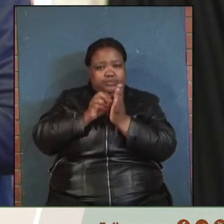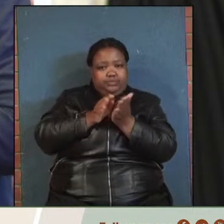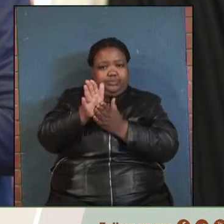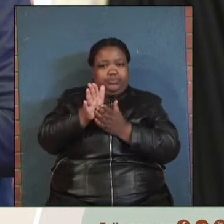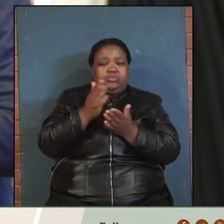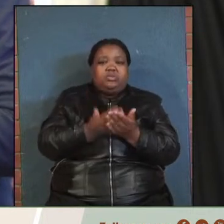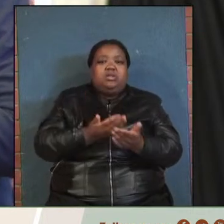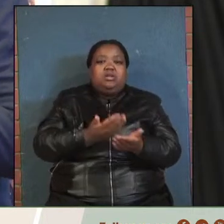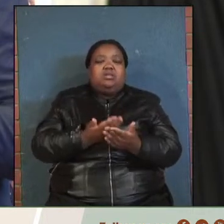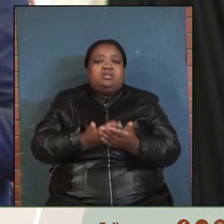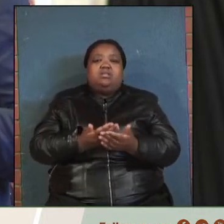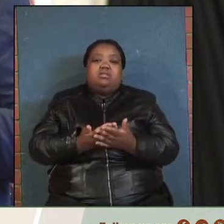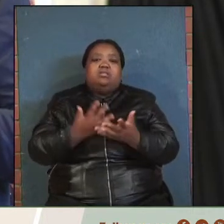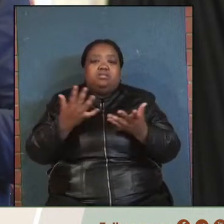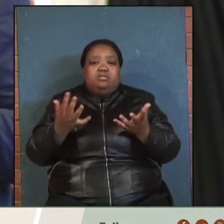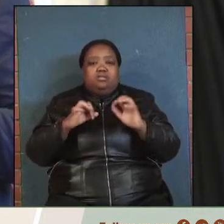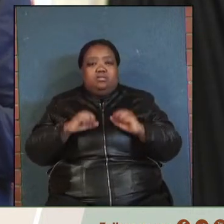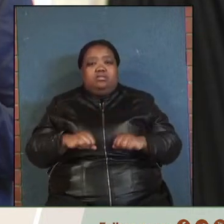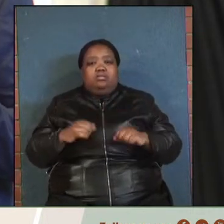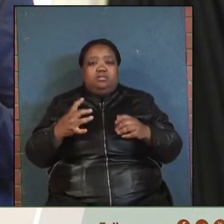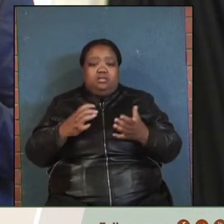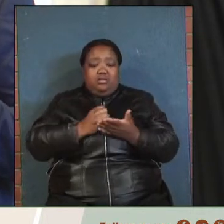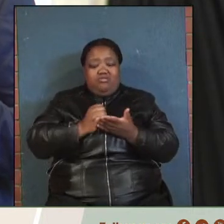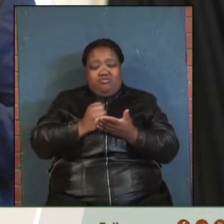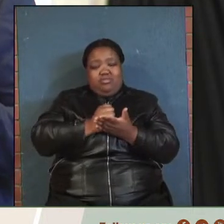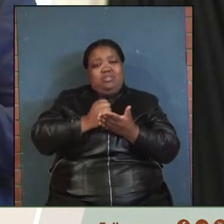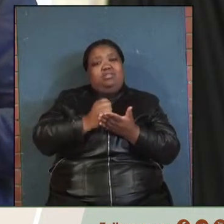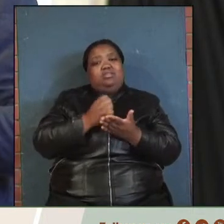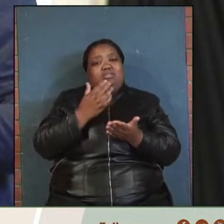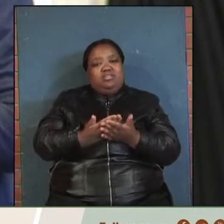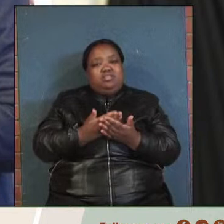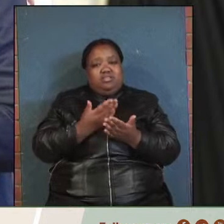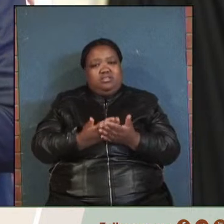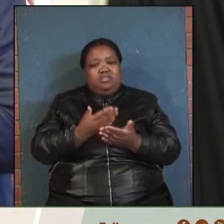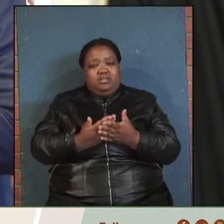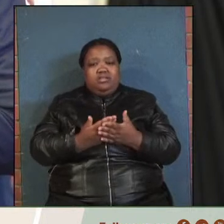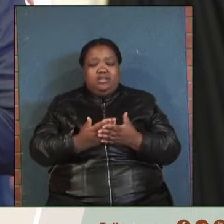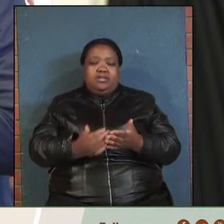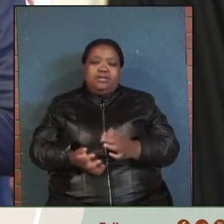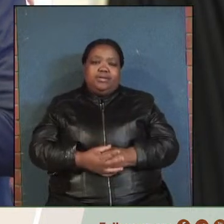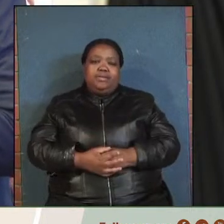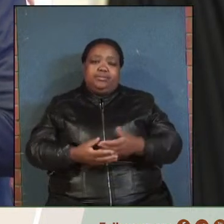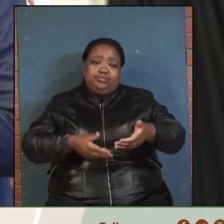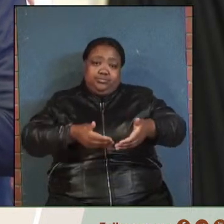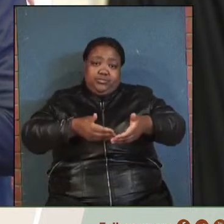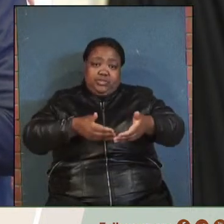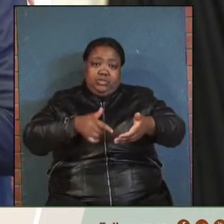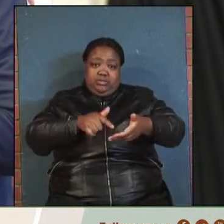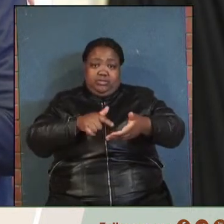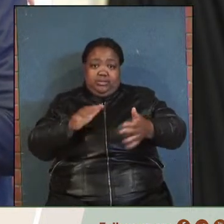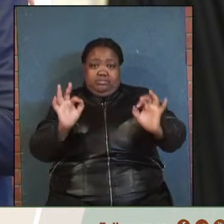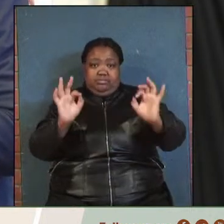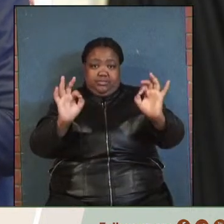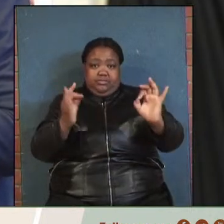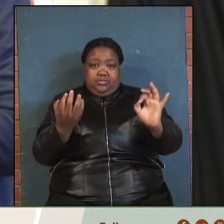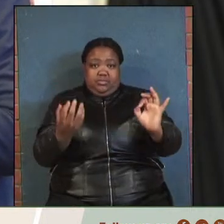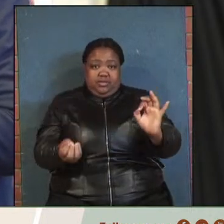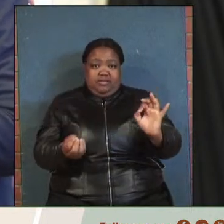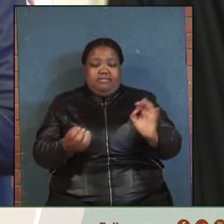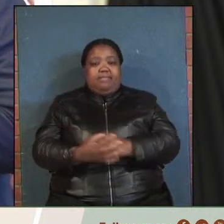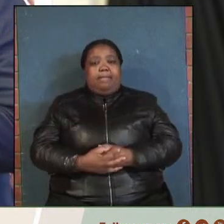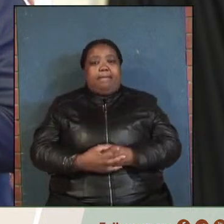QR code and allow yourself to register if you have that relevant document that we are referring to.